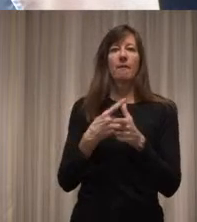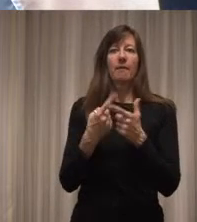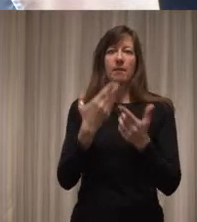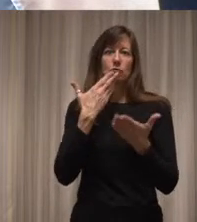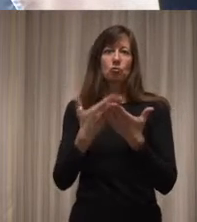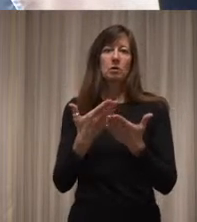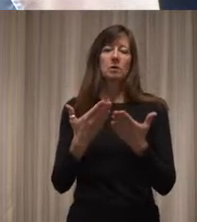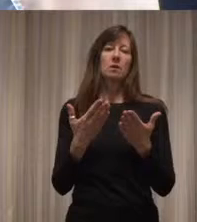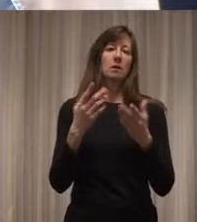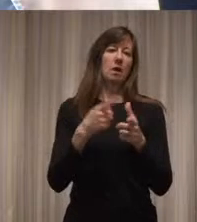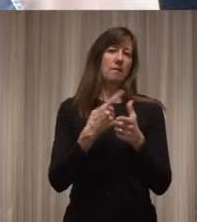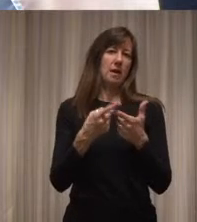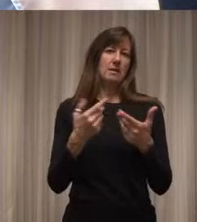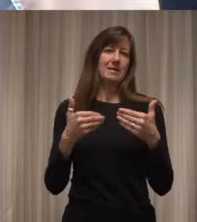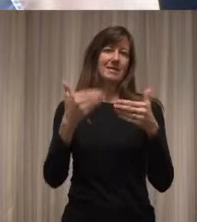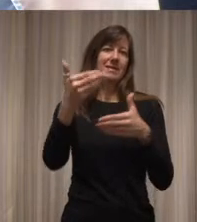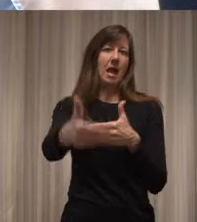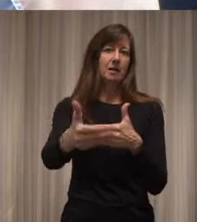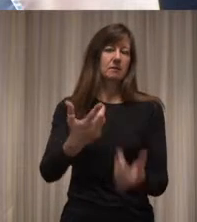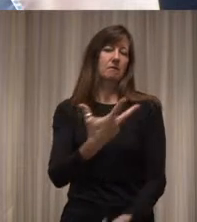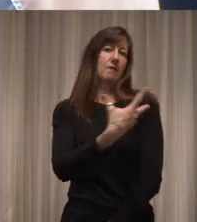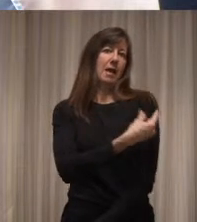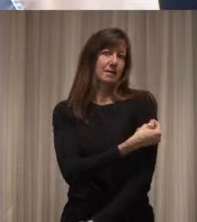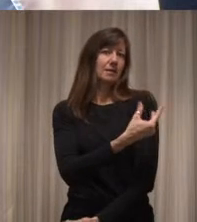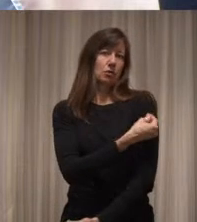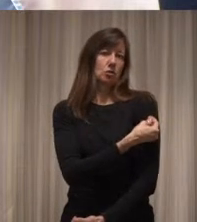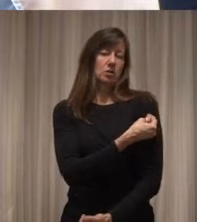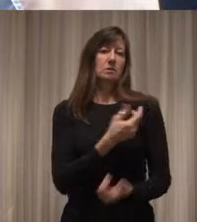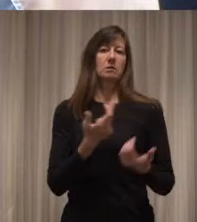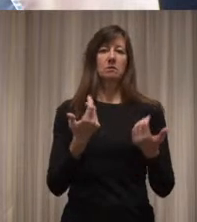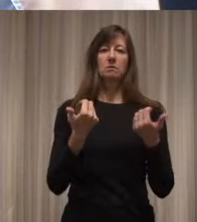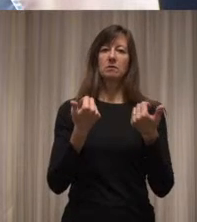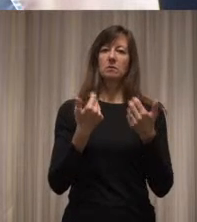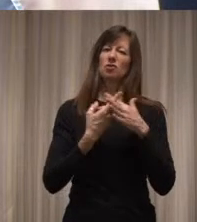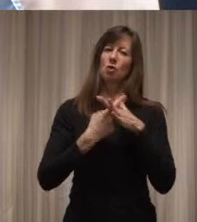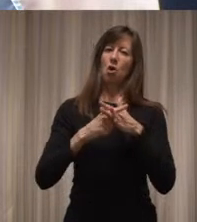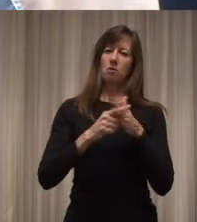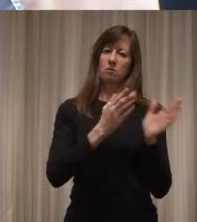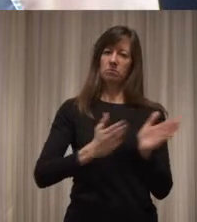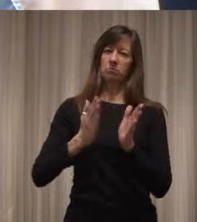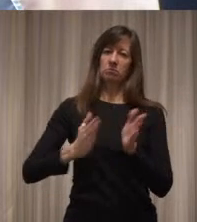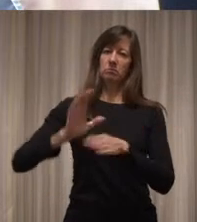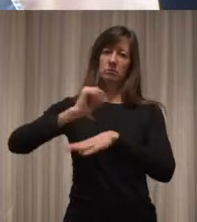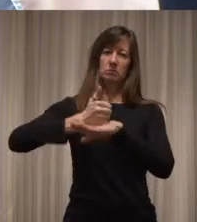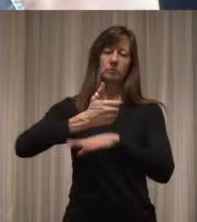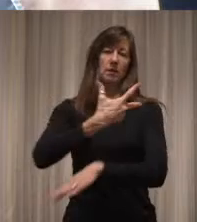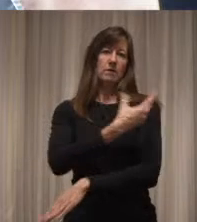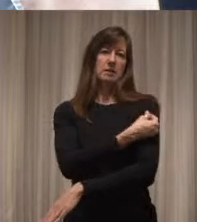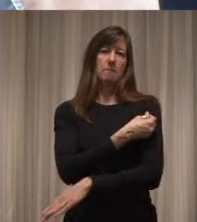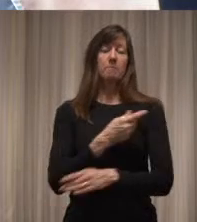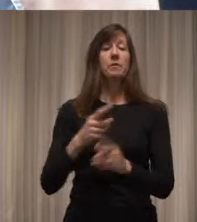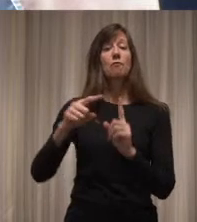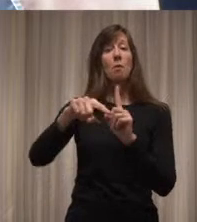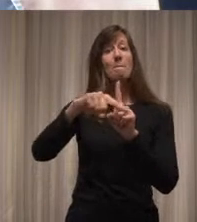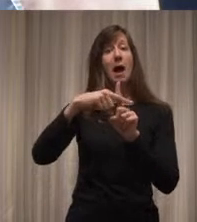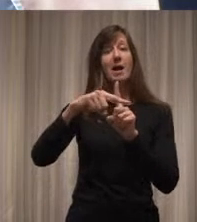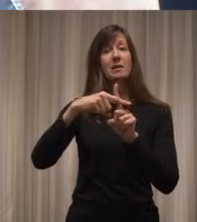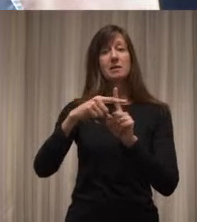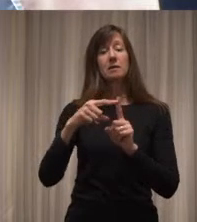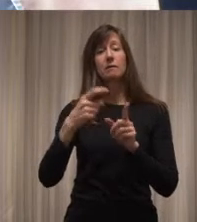starting to ramp up. In terms of the new positive rate, in the last 48 hours, we have